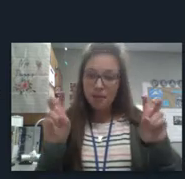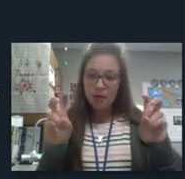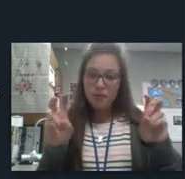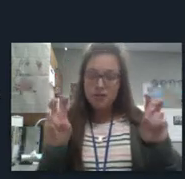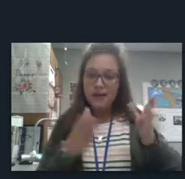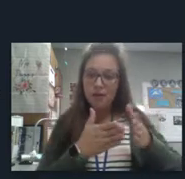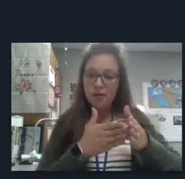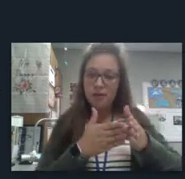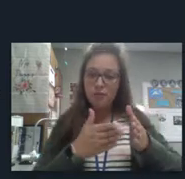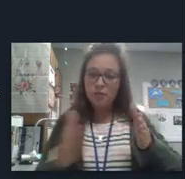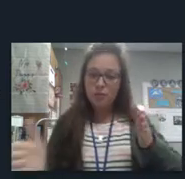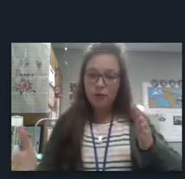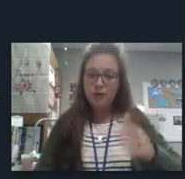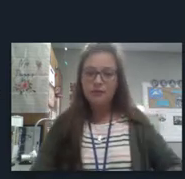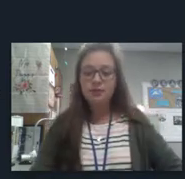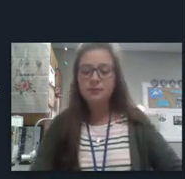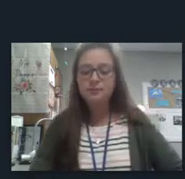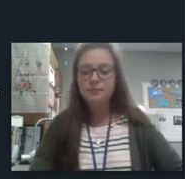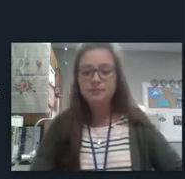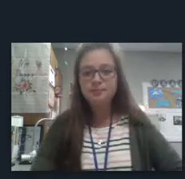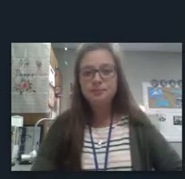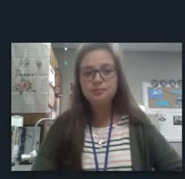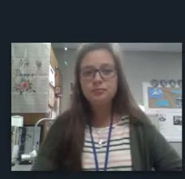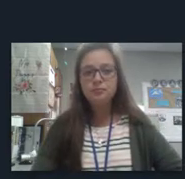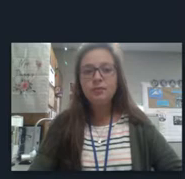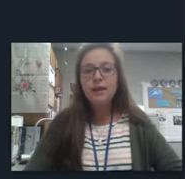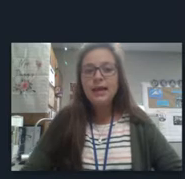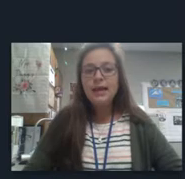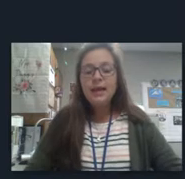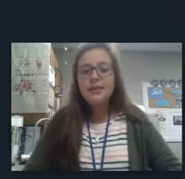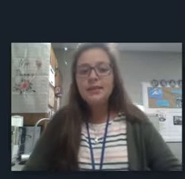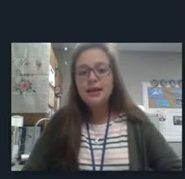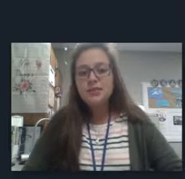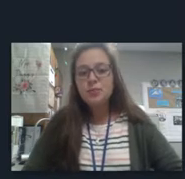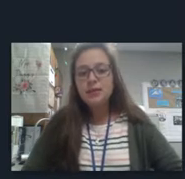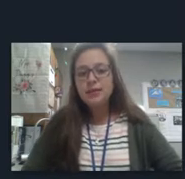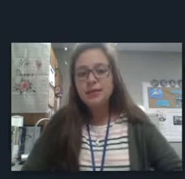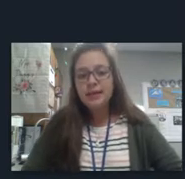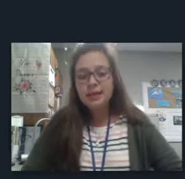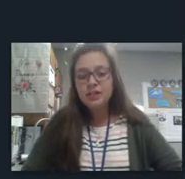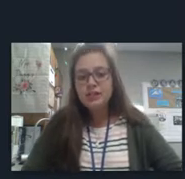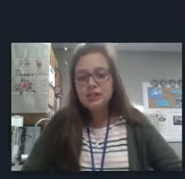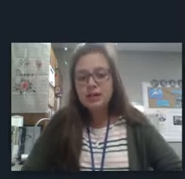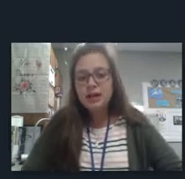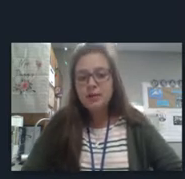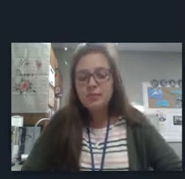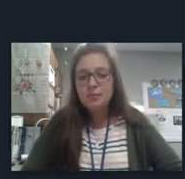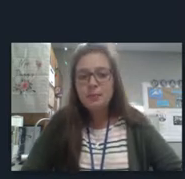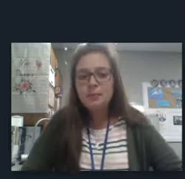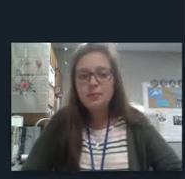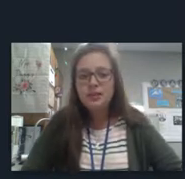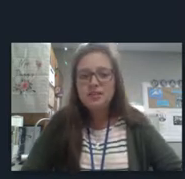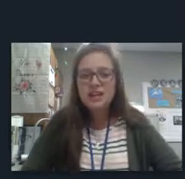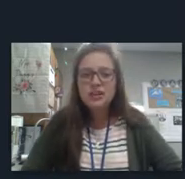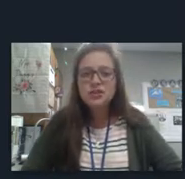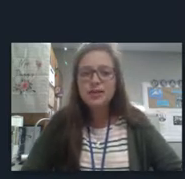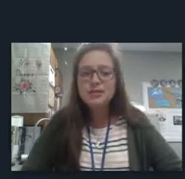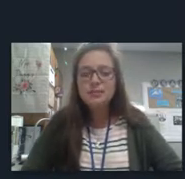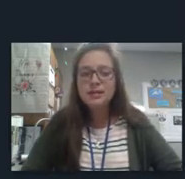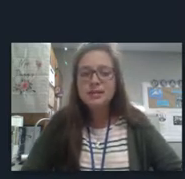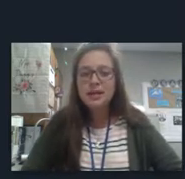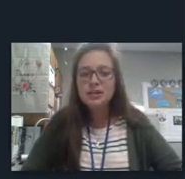then part, which is the outcome, will go after. And then last one, negations. There's kind